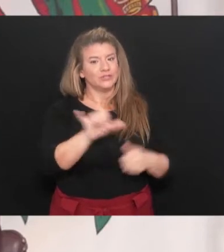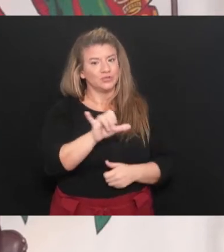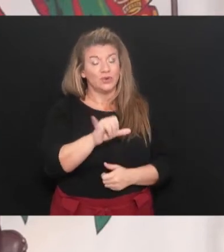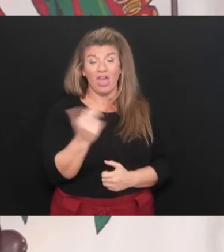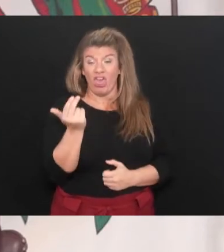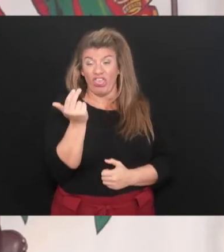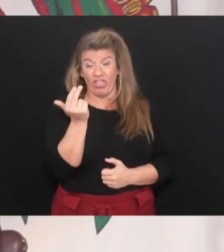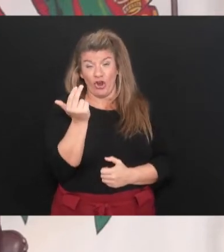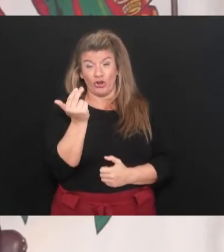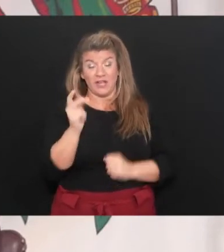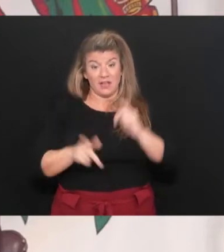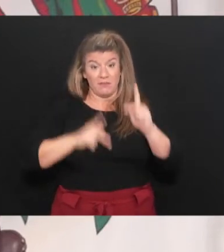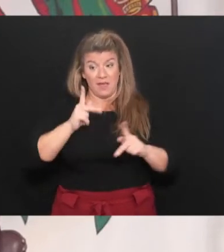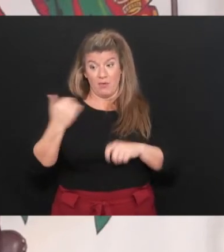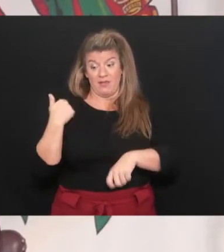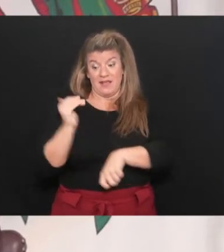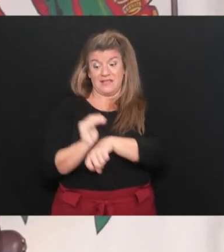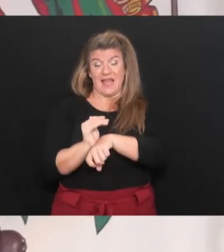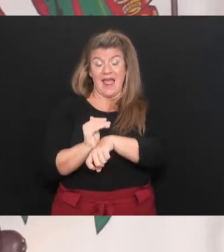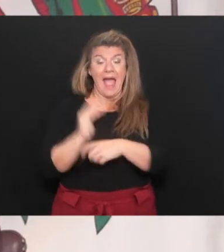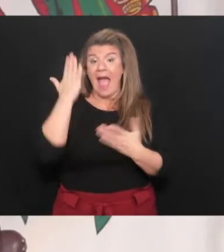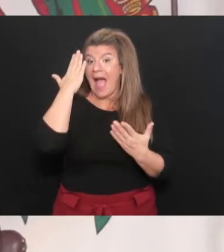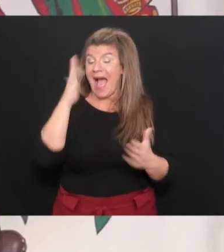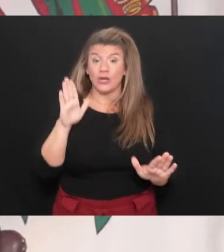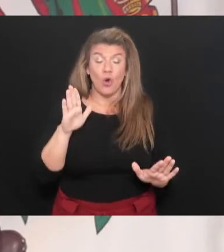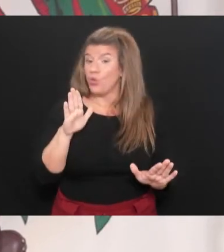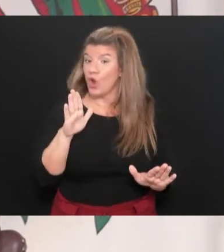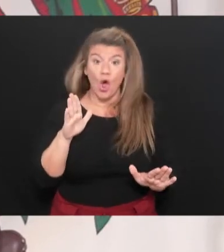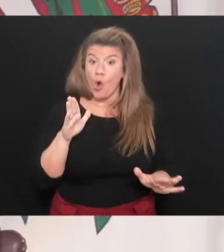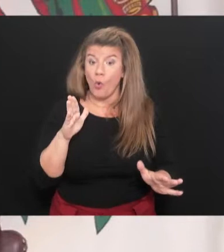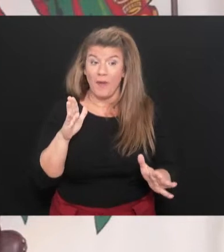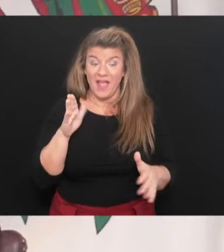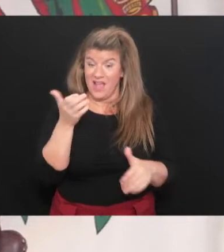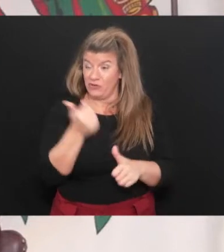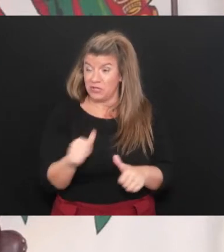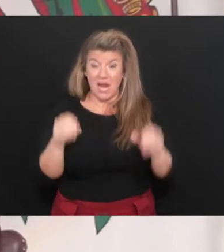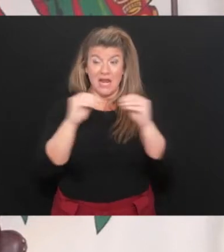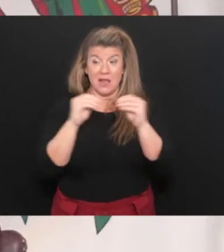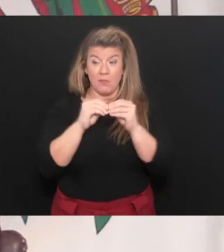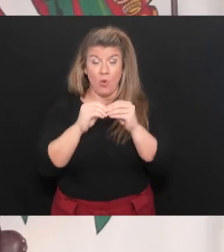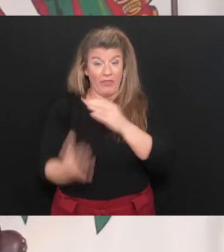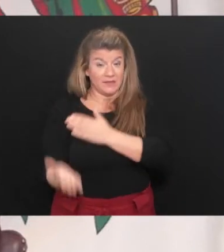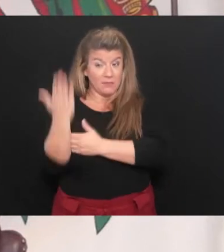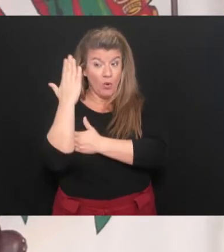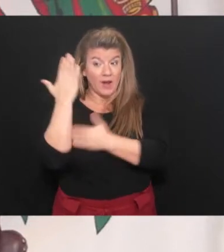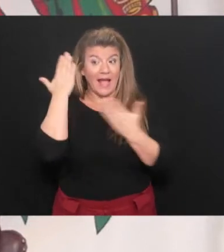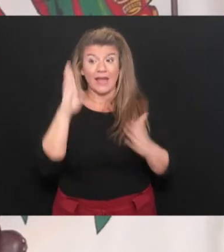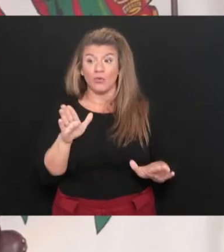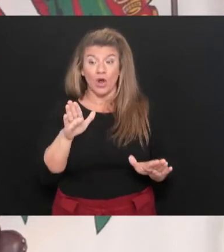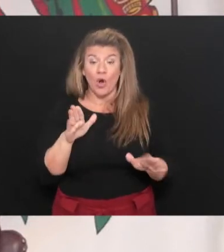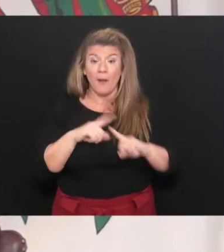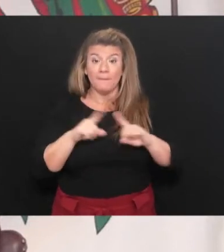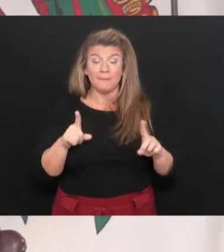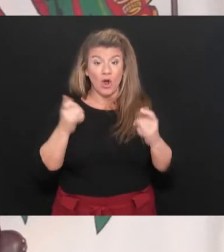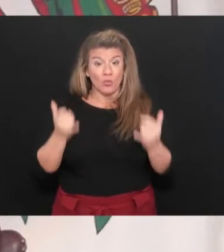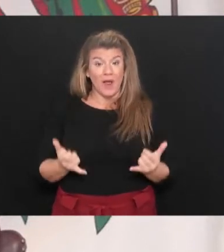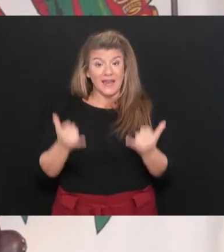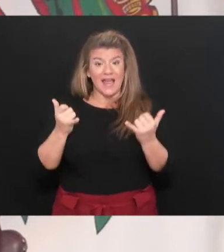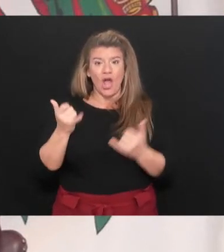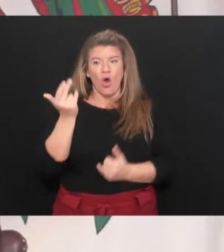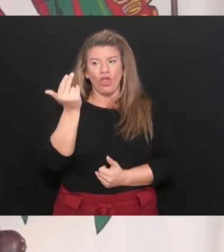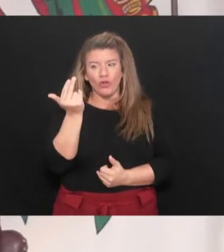13 people last night. I don't have an update beyond that right at this point in time, but 13